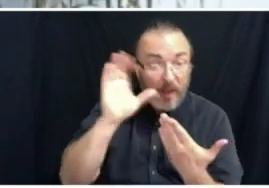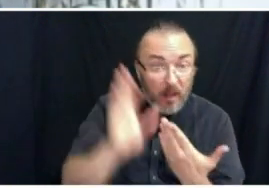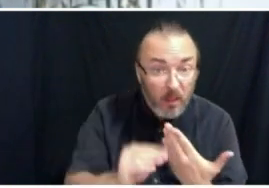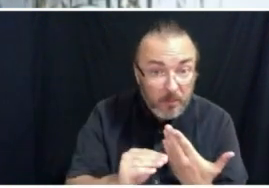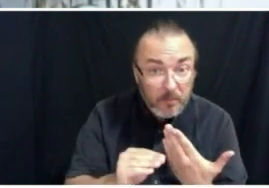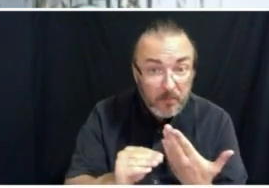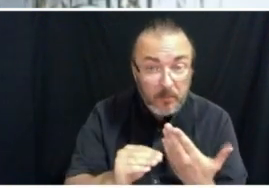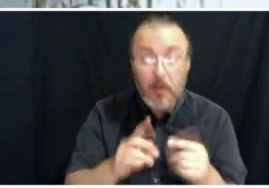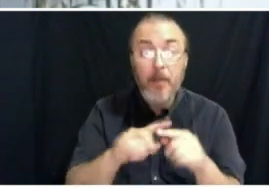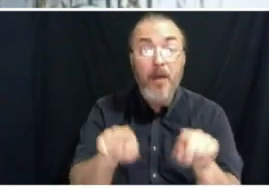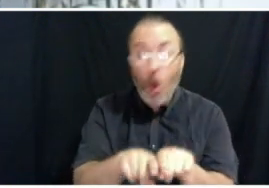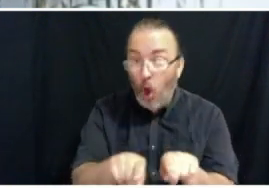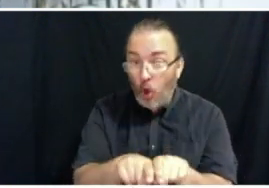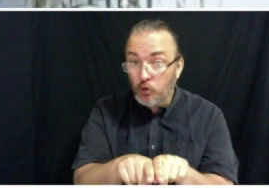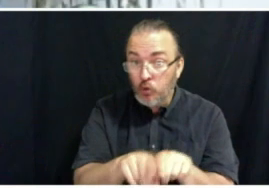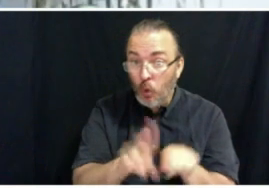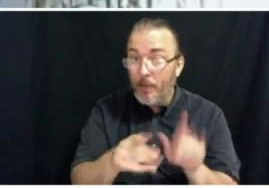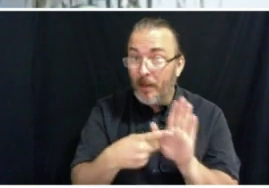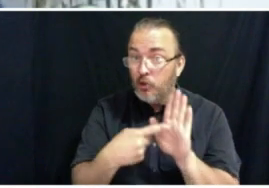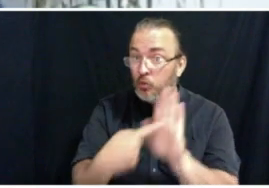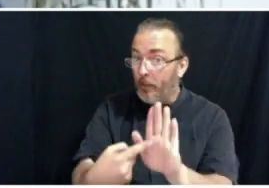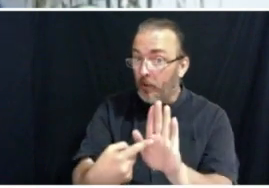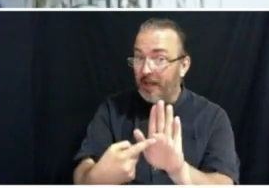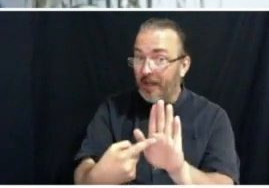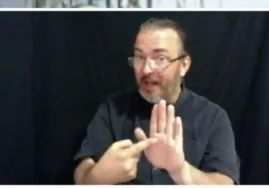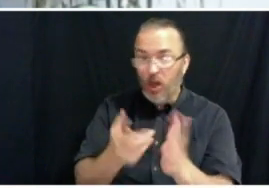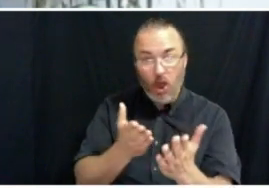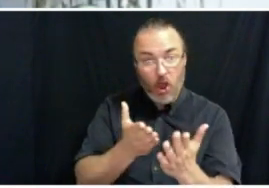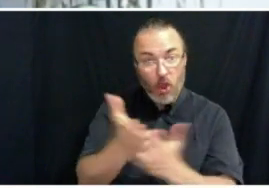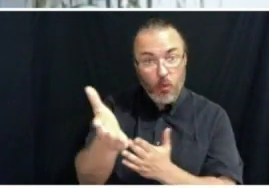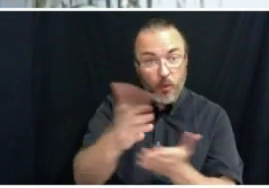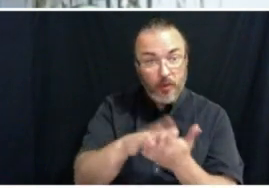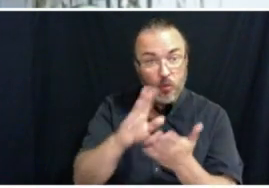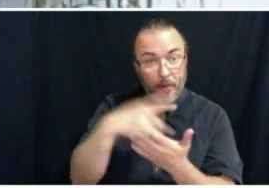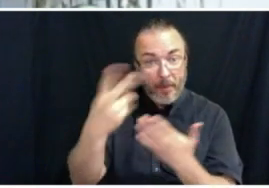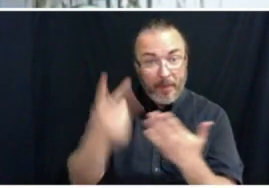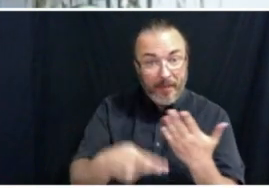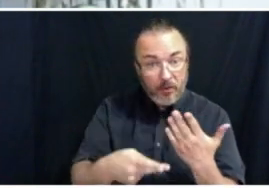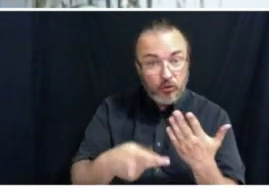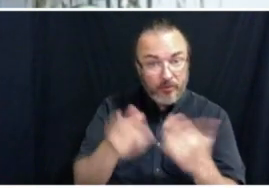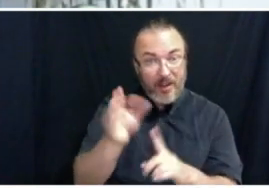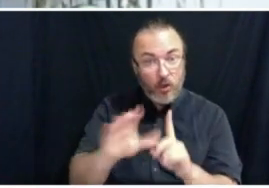also needs to be represented through our school populations and cultures too.